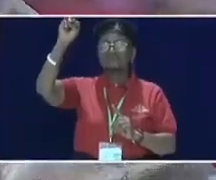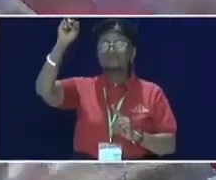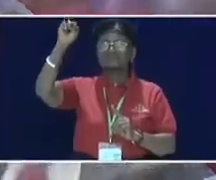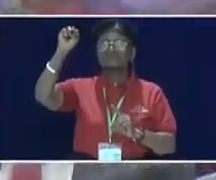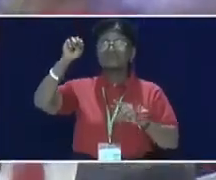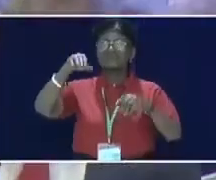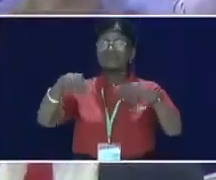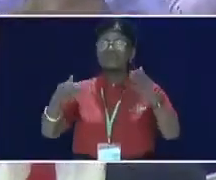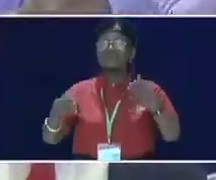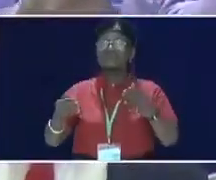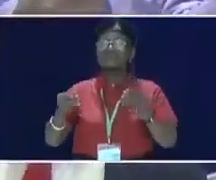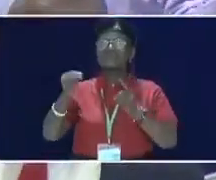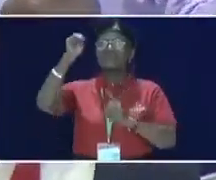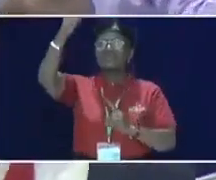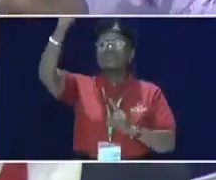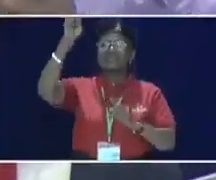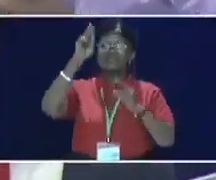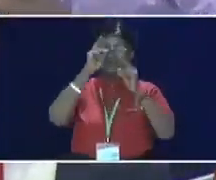Give Him honor.